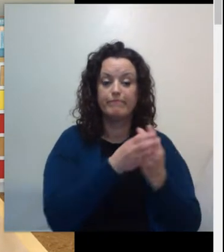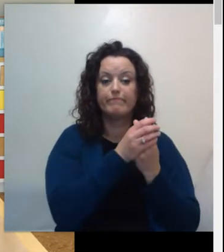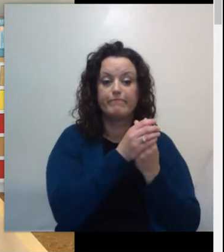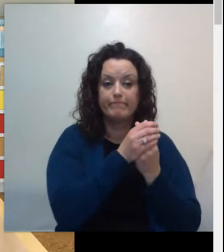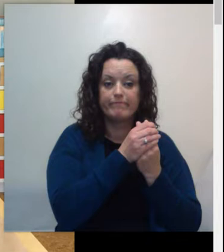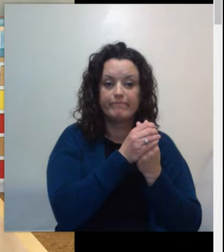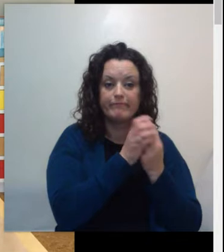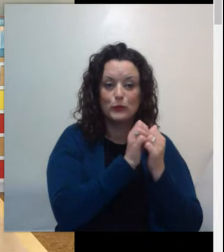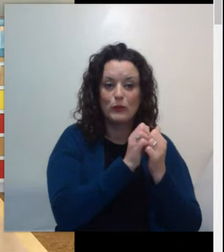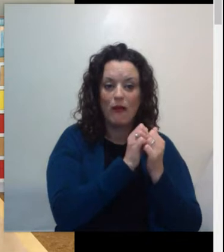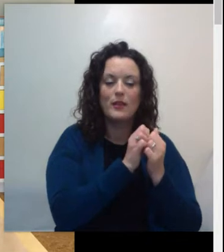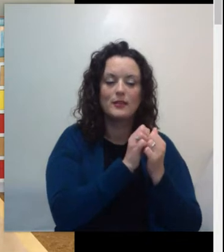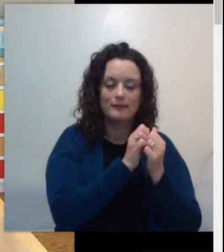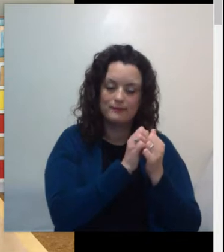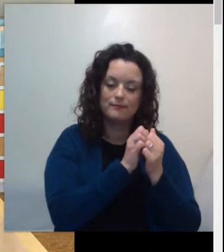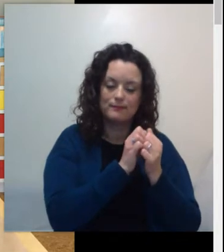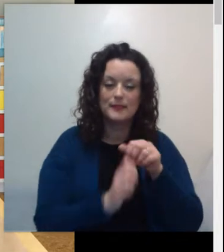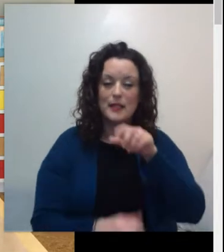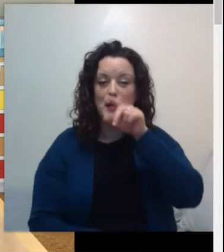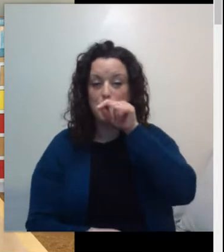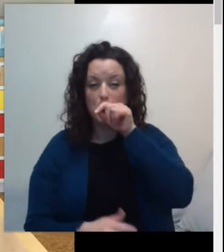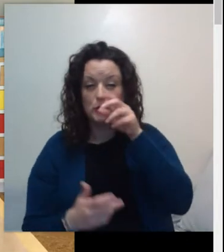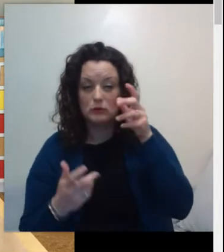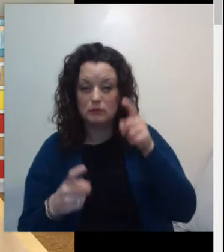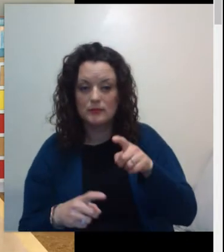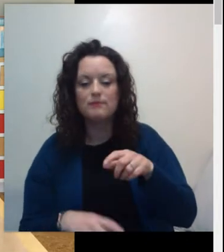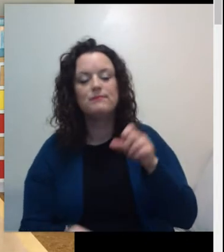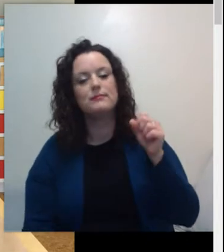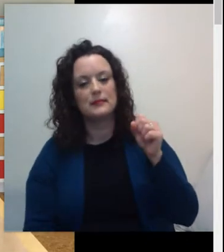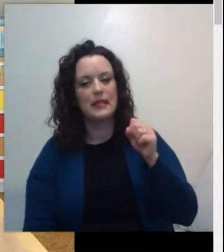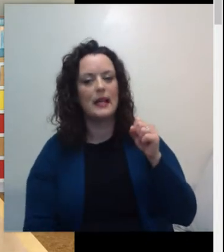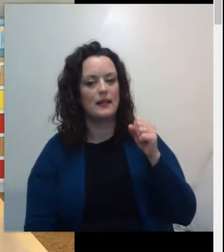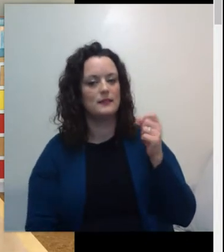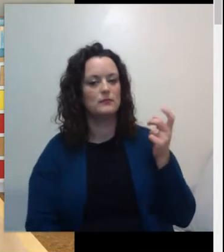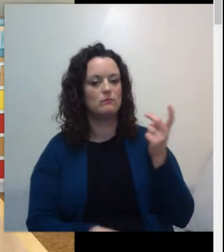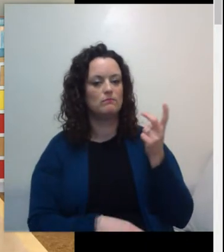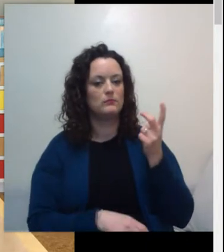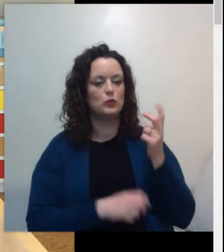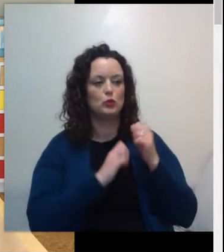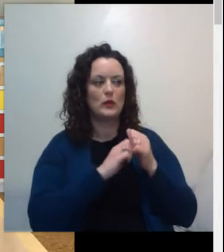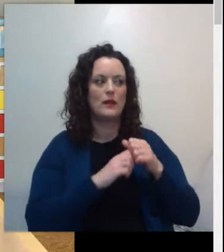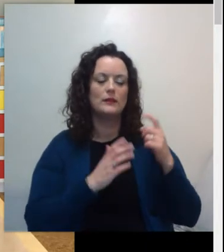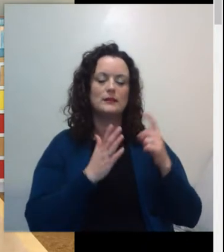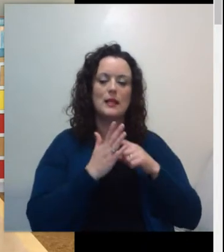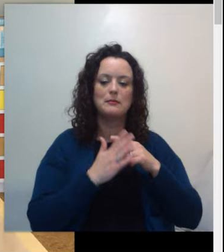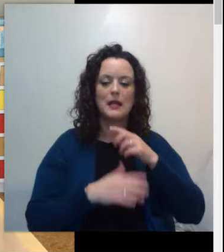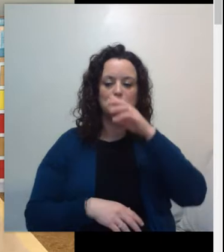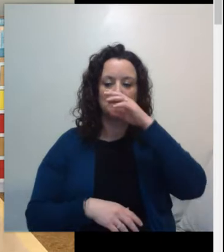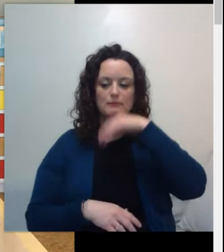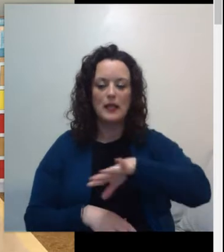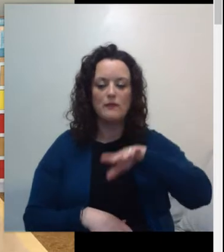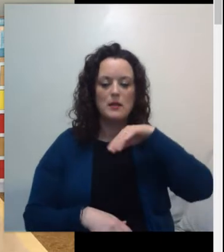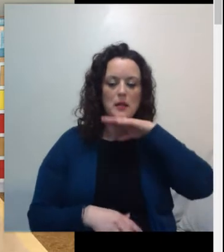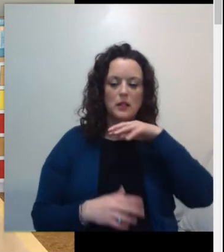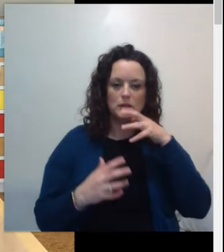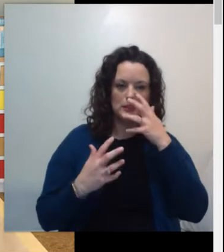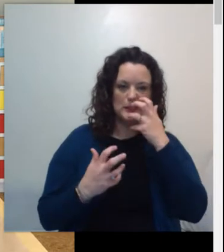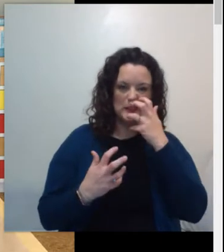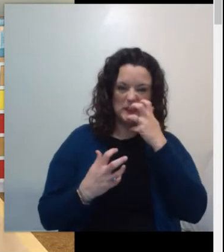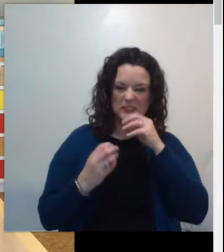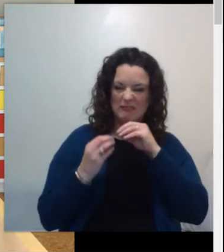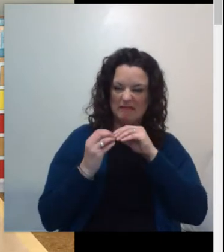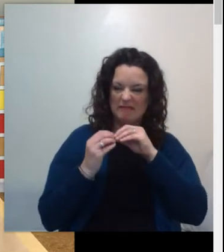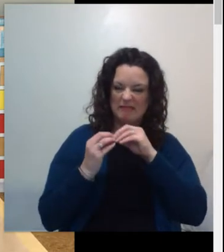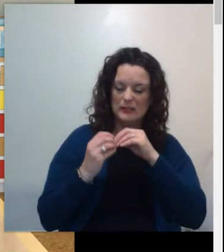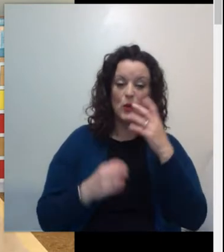Yes, they are. And sometimes Elephant and Piggy are getting on each other's nerves, because they're just, it's